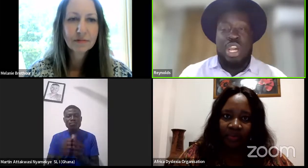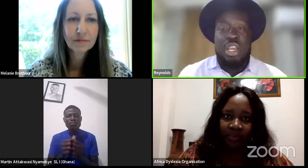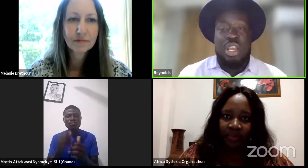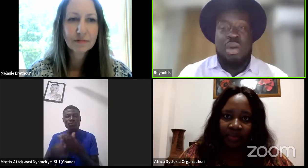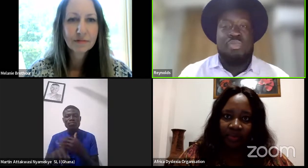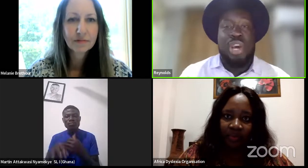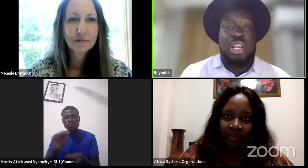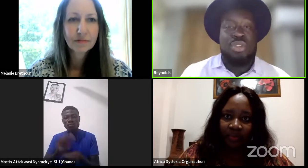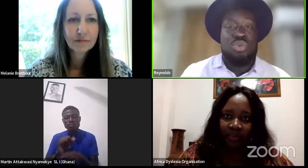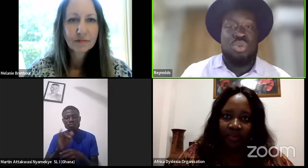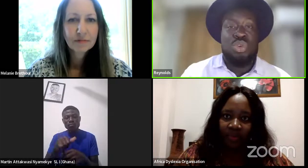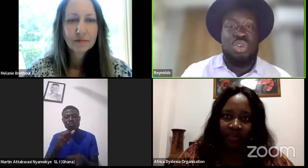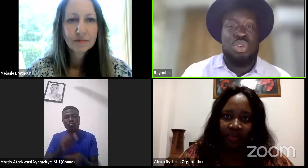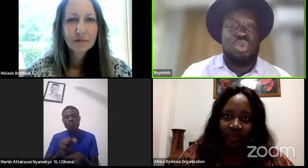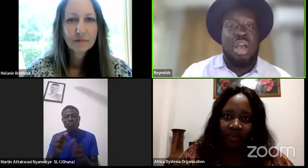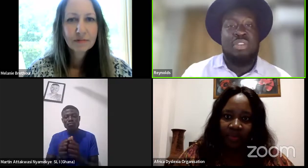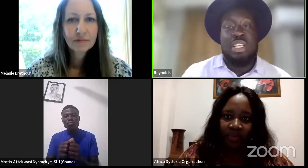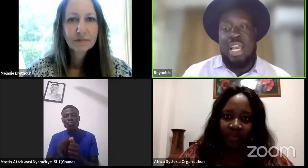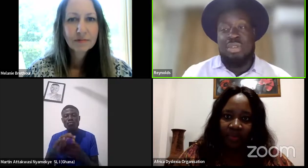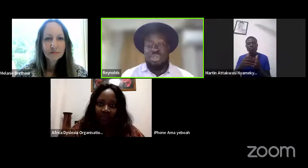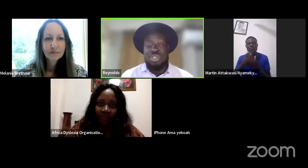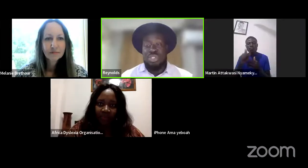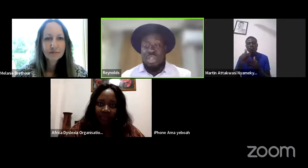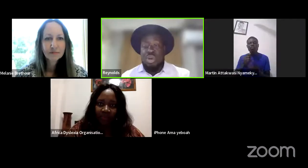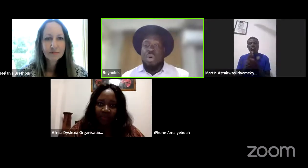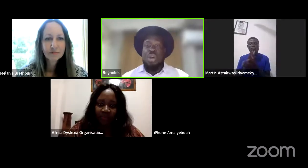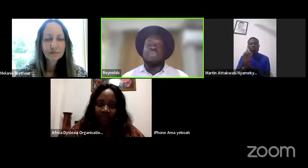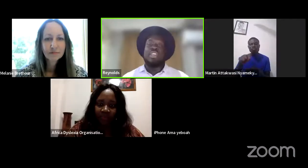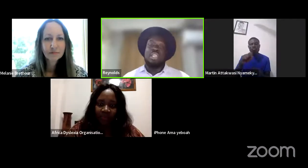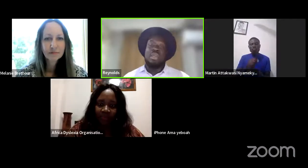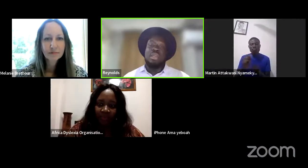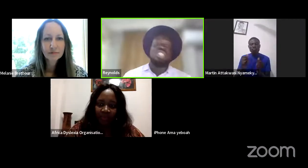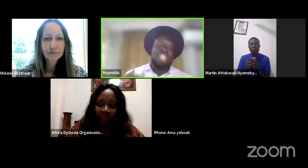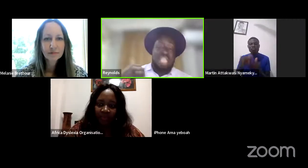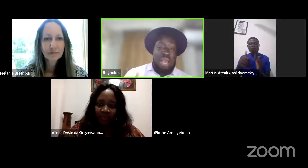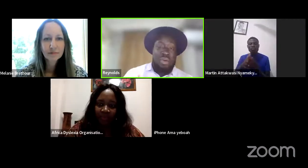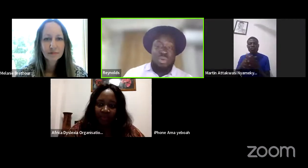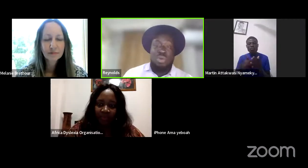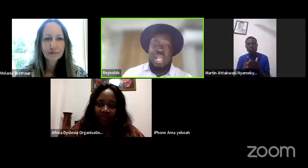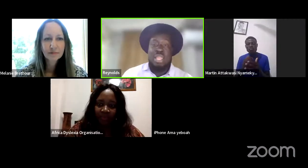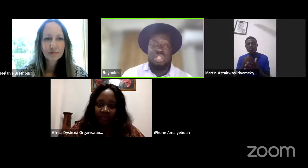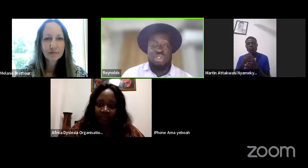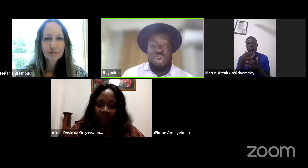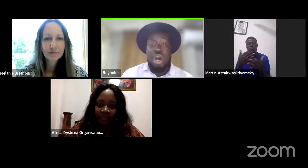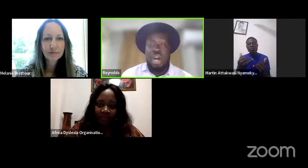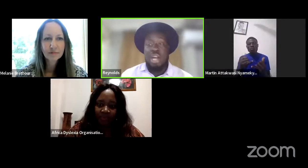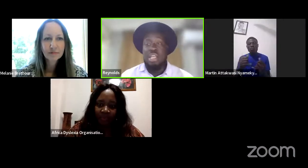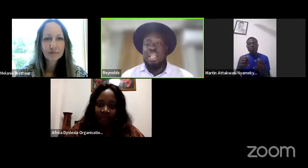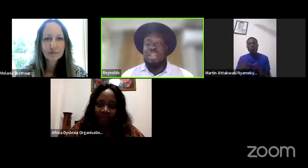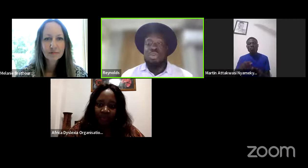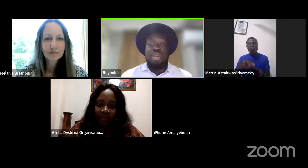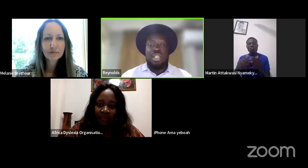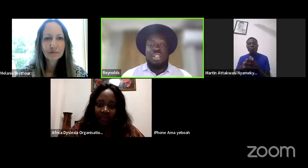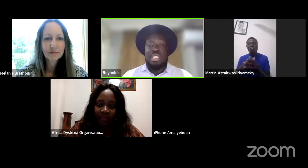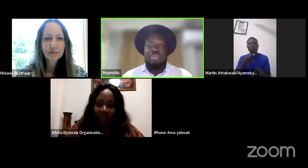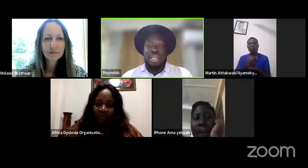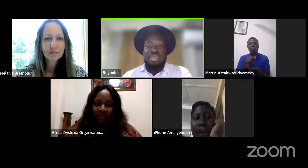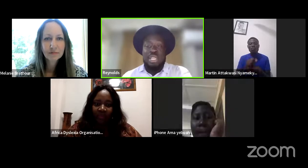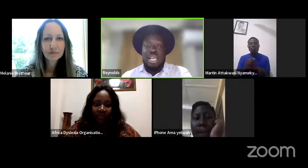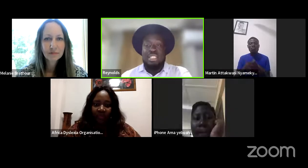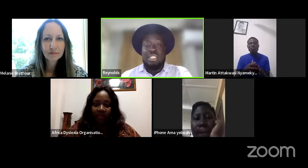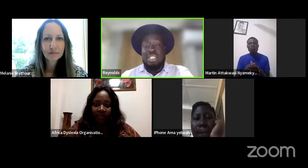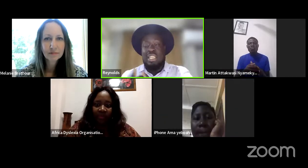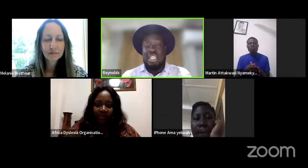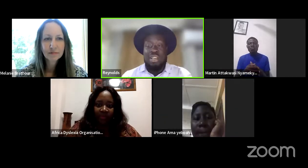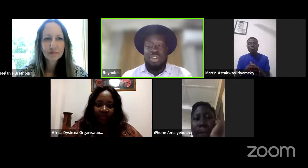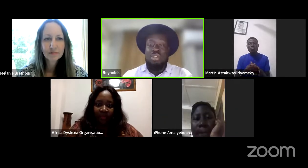you were prior to you having the diagnosis, or even in the position now that you are, knowing that